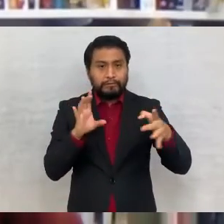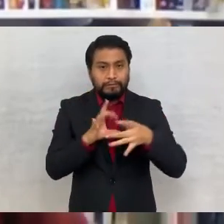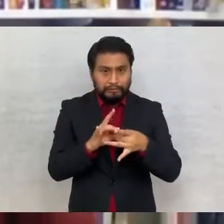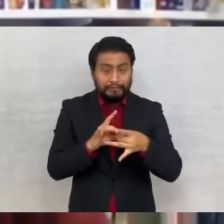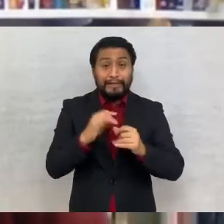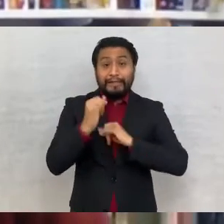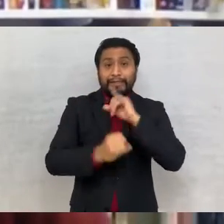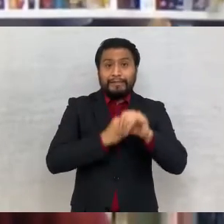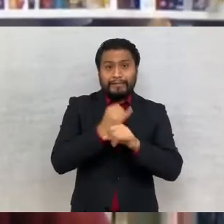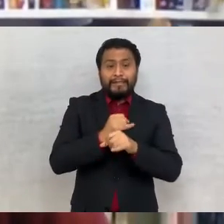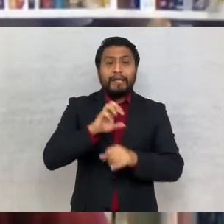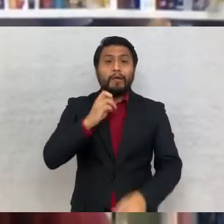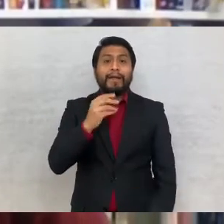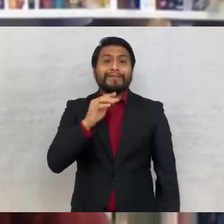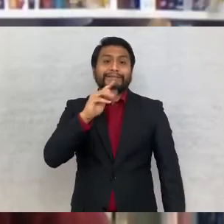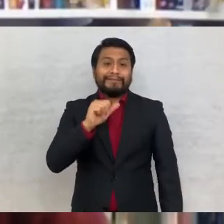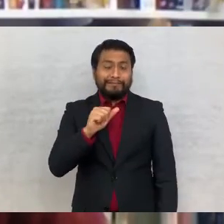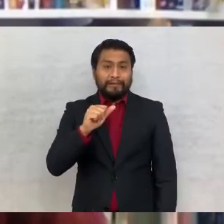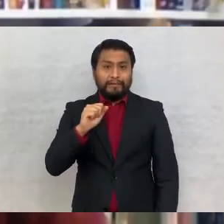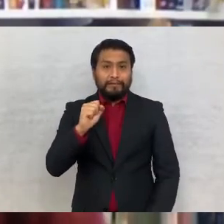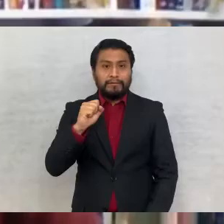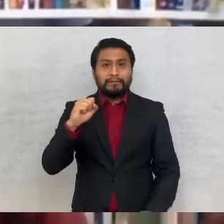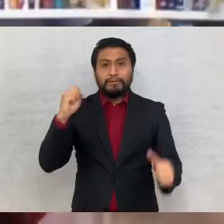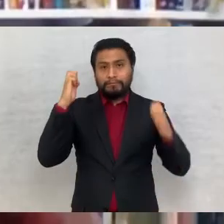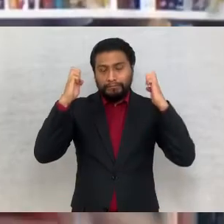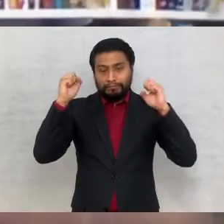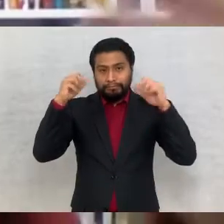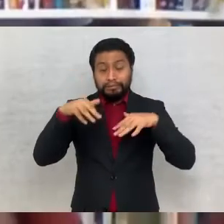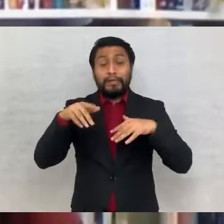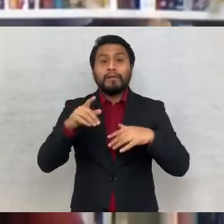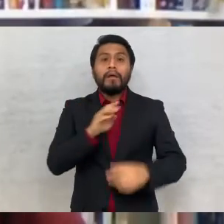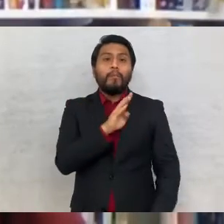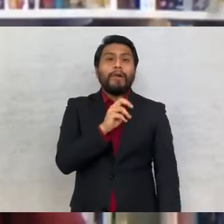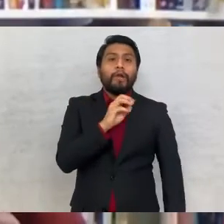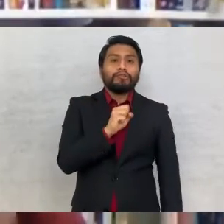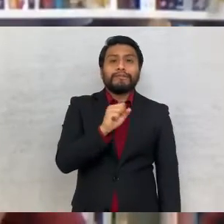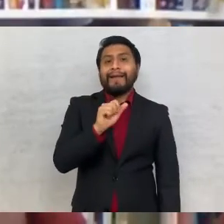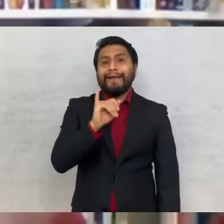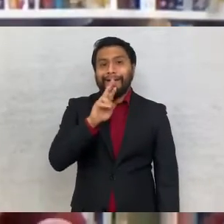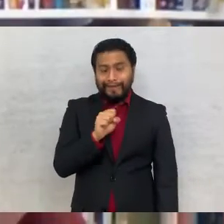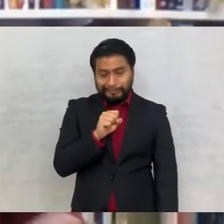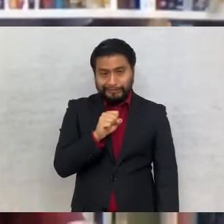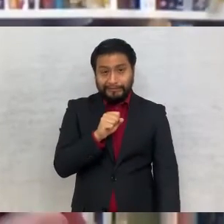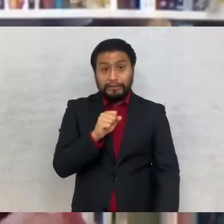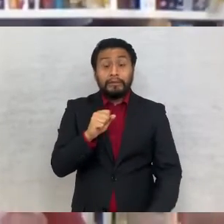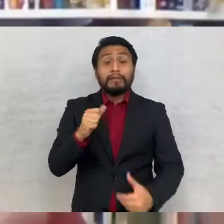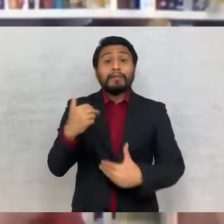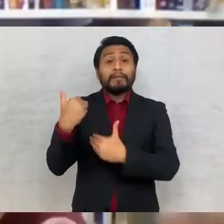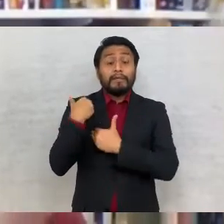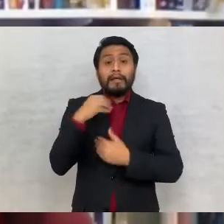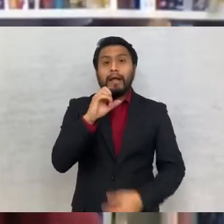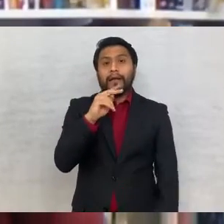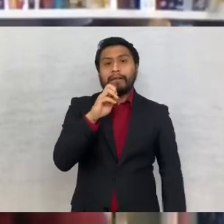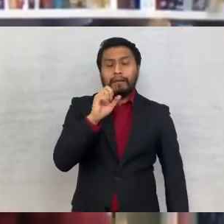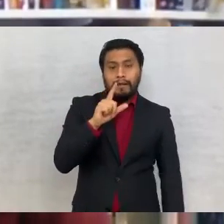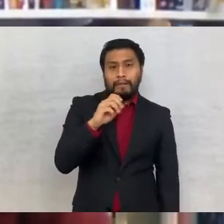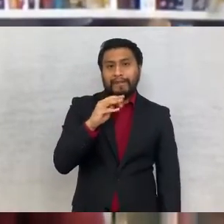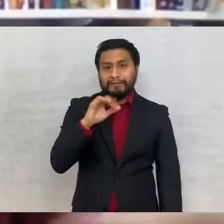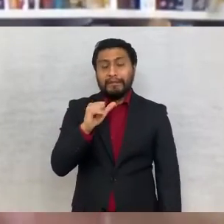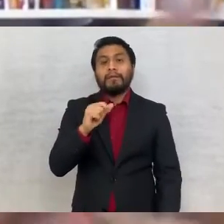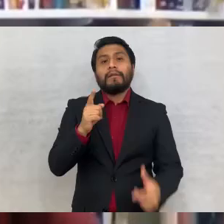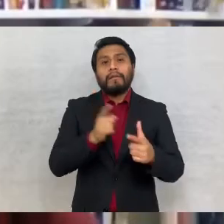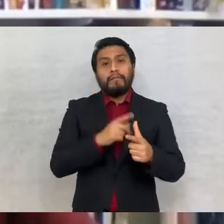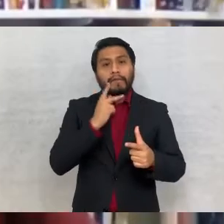1930 until the middle of the Second World War. And precisely its strong politicization would make it suffer the consequences of the fall of